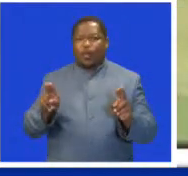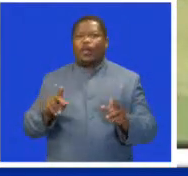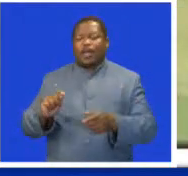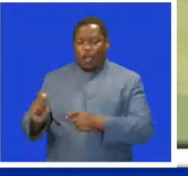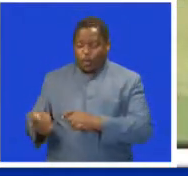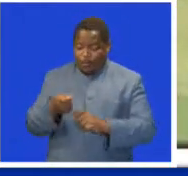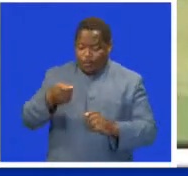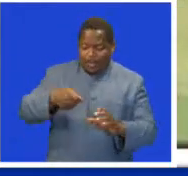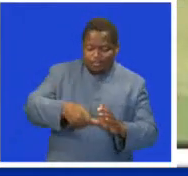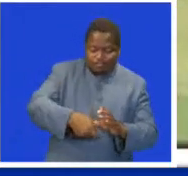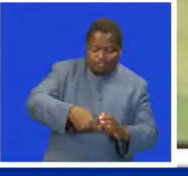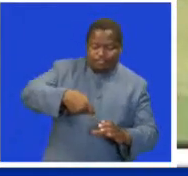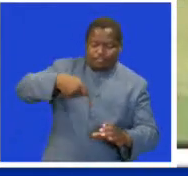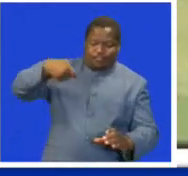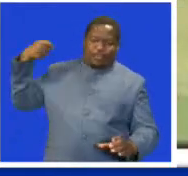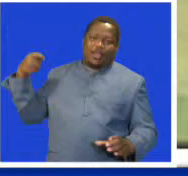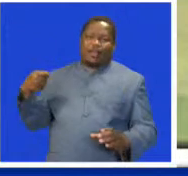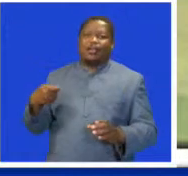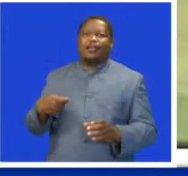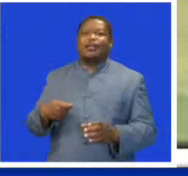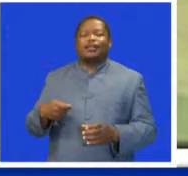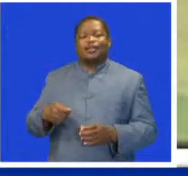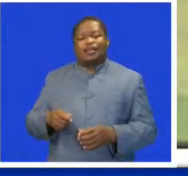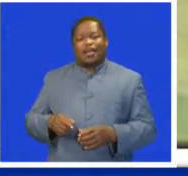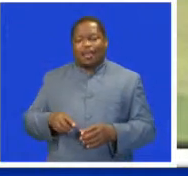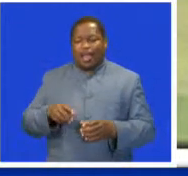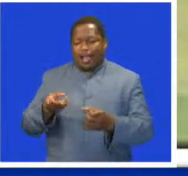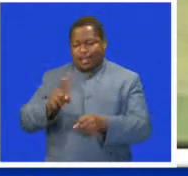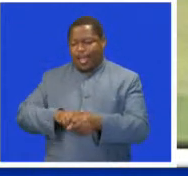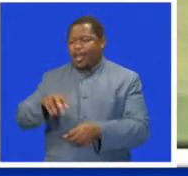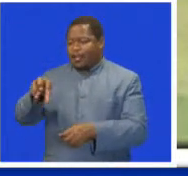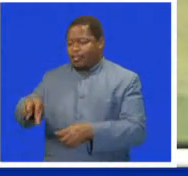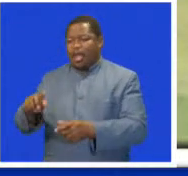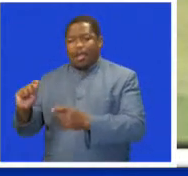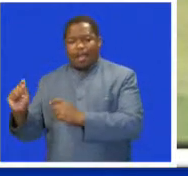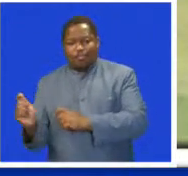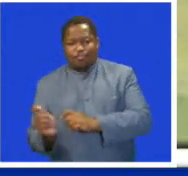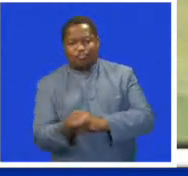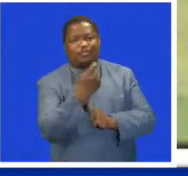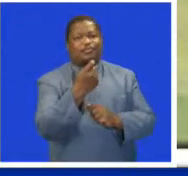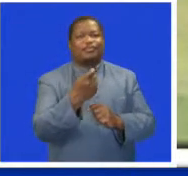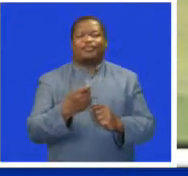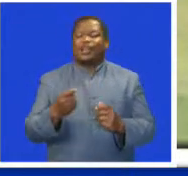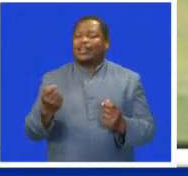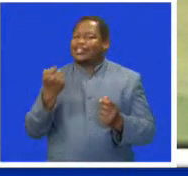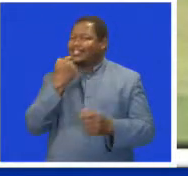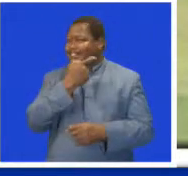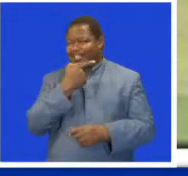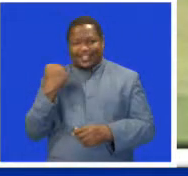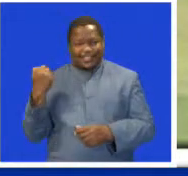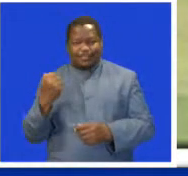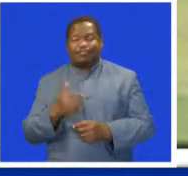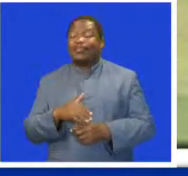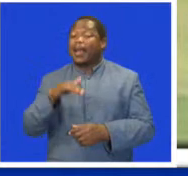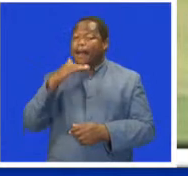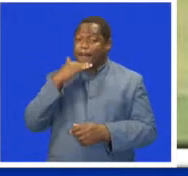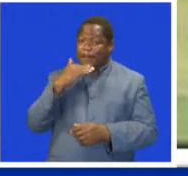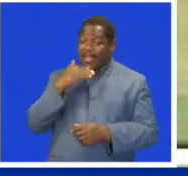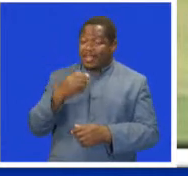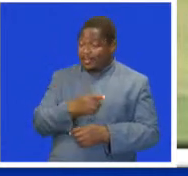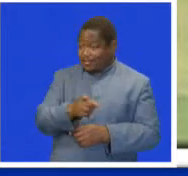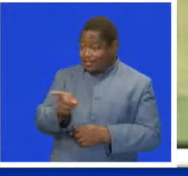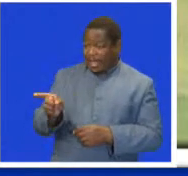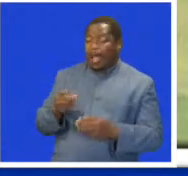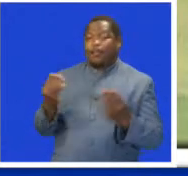any touching in terms of hands or the pin as well lokuthi iphume la mkotini. So our golfers are parting with the pin